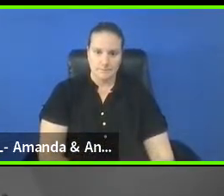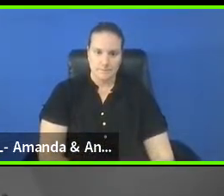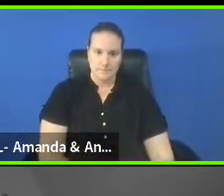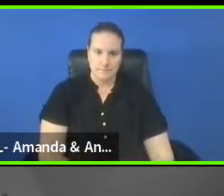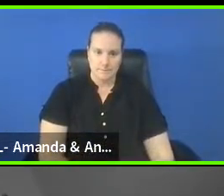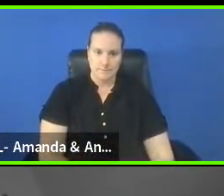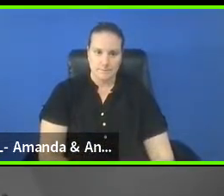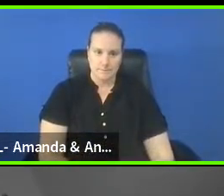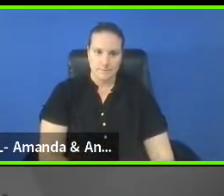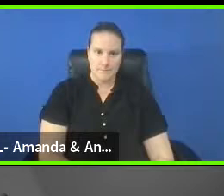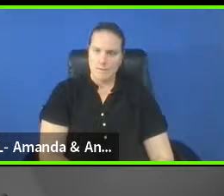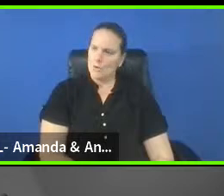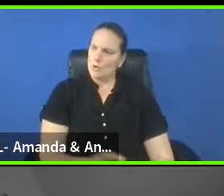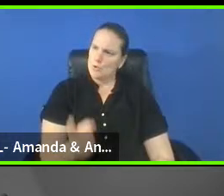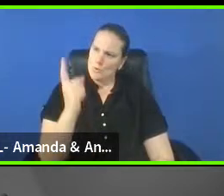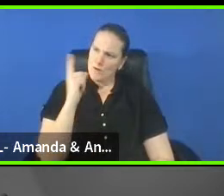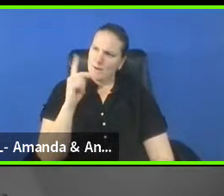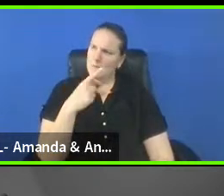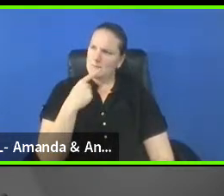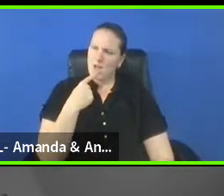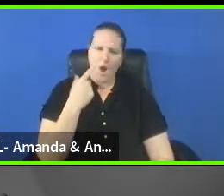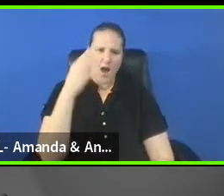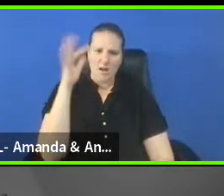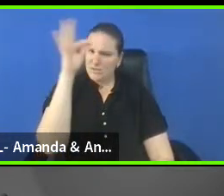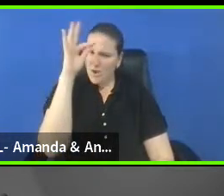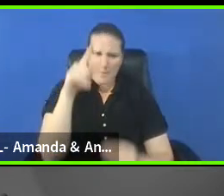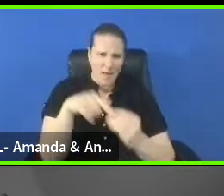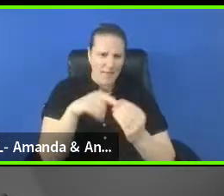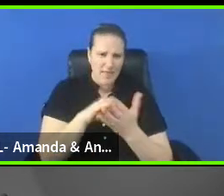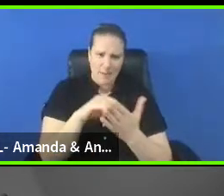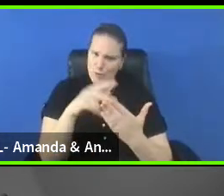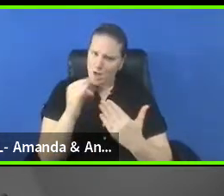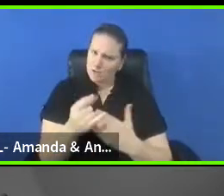Are you hearing anyone say, "Oh, I don't know anything about this project"?